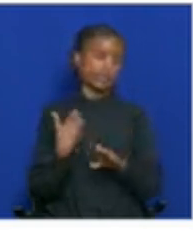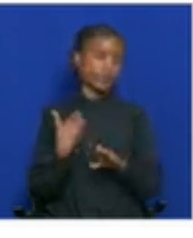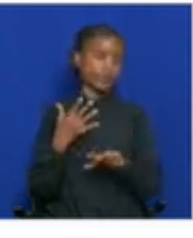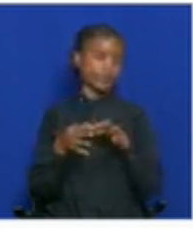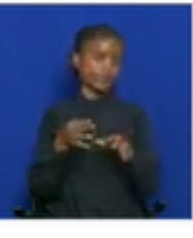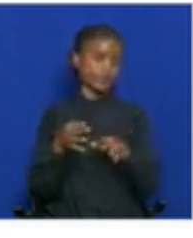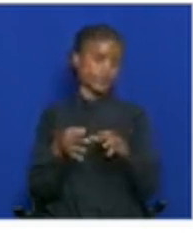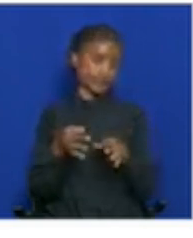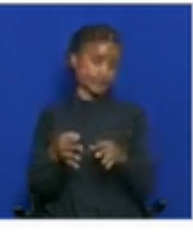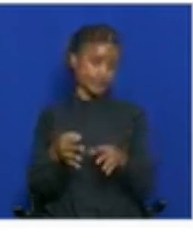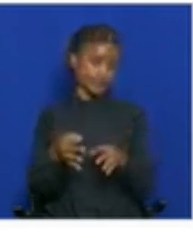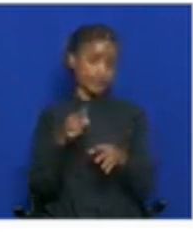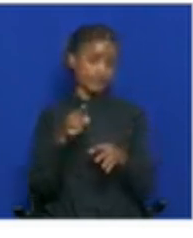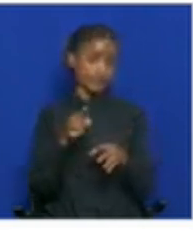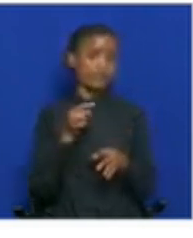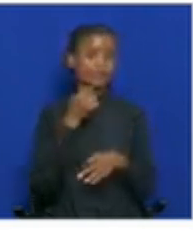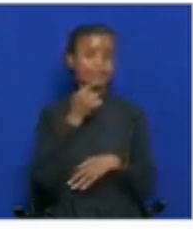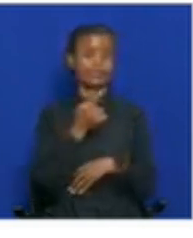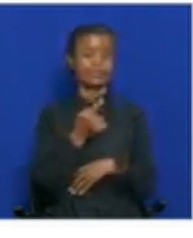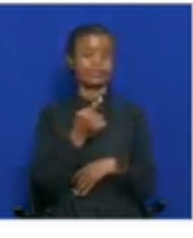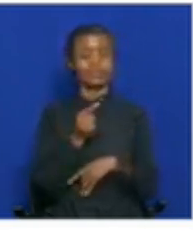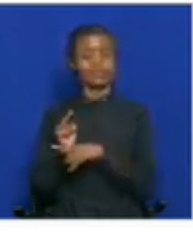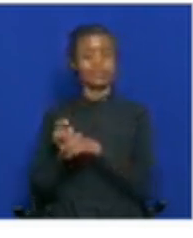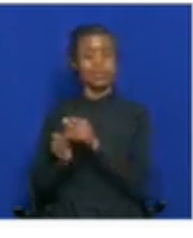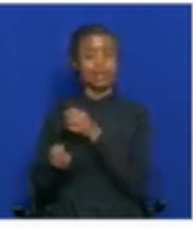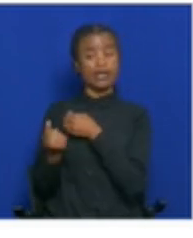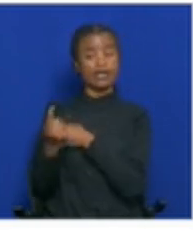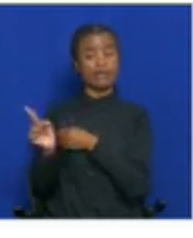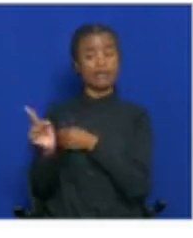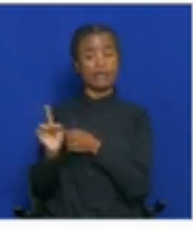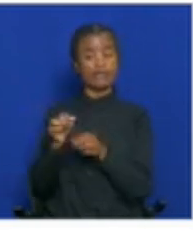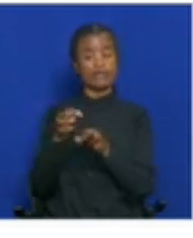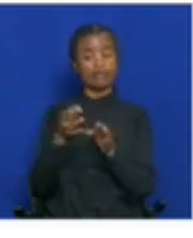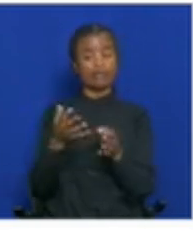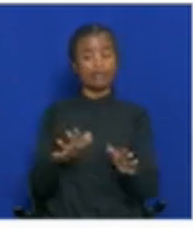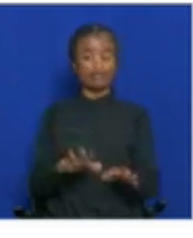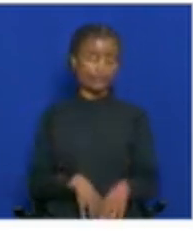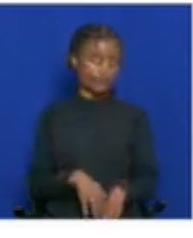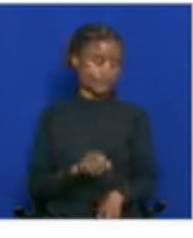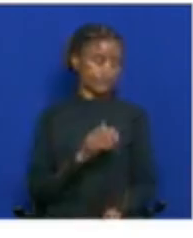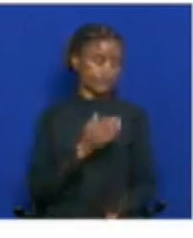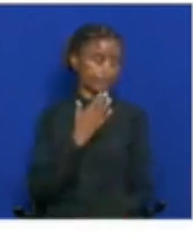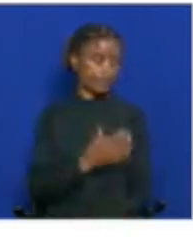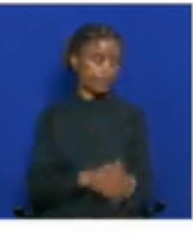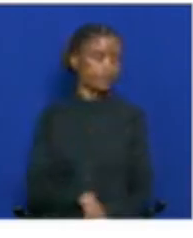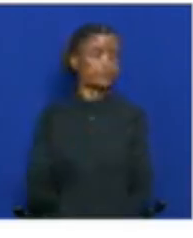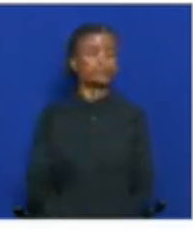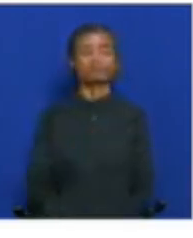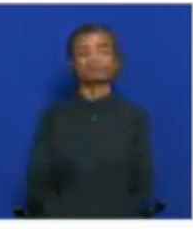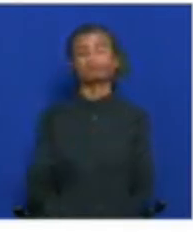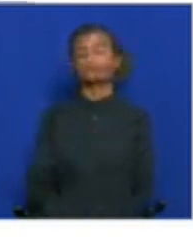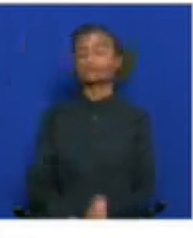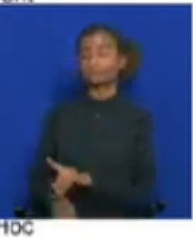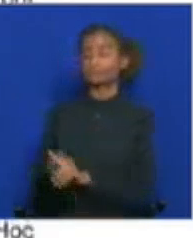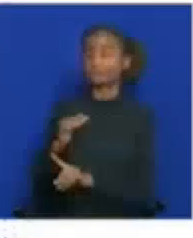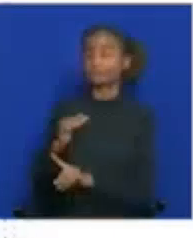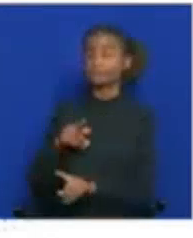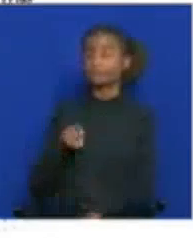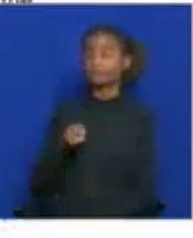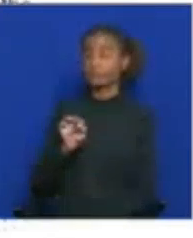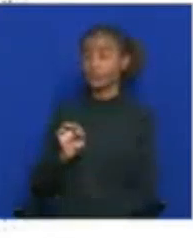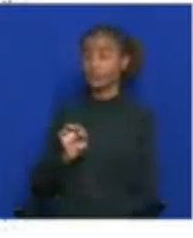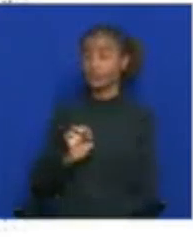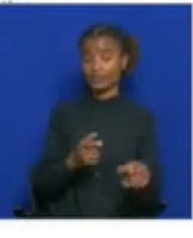what actually has transpired. All right, thank you. Ms. Board, in the statement, paragraph 30, should it